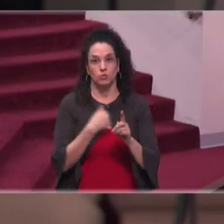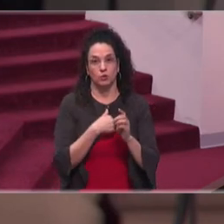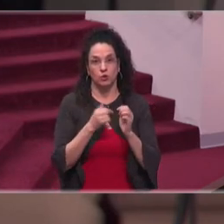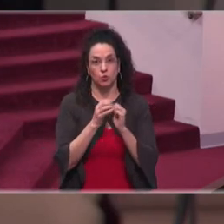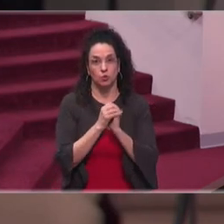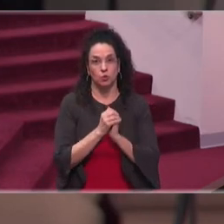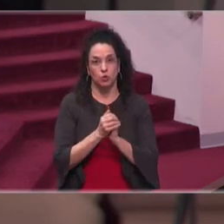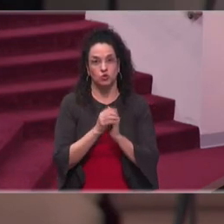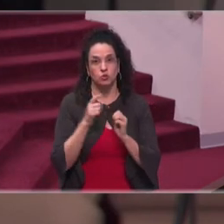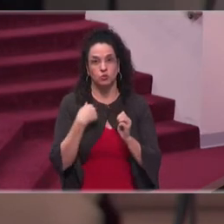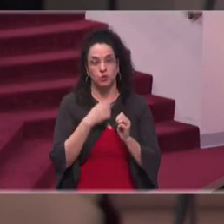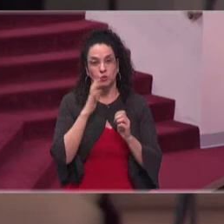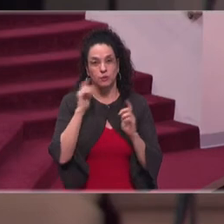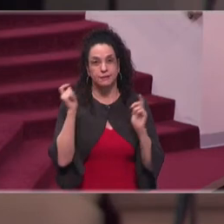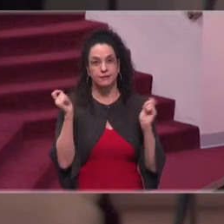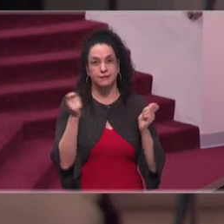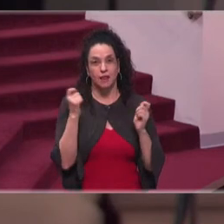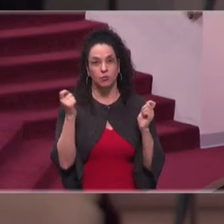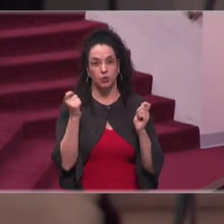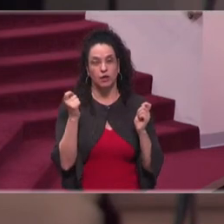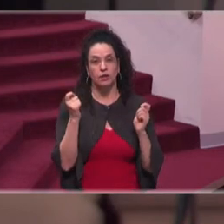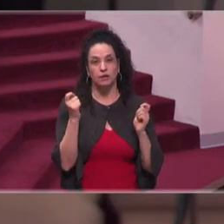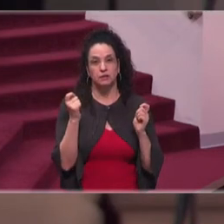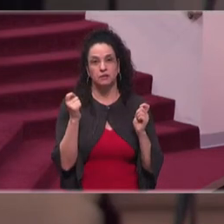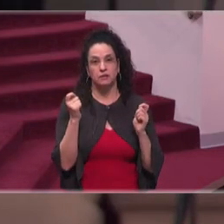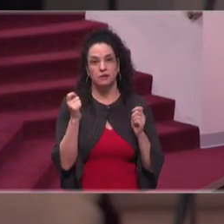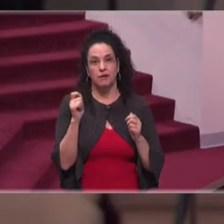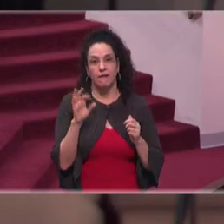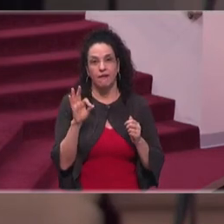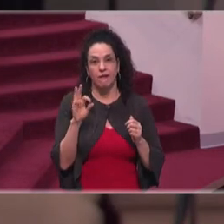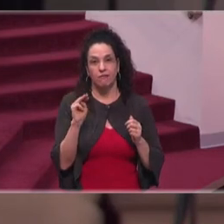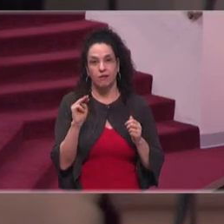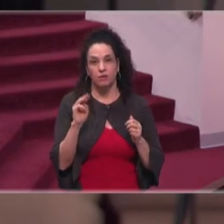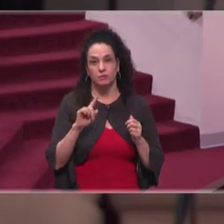we will celebrate the generations of FMZ.